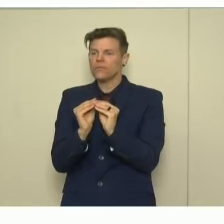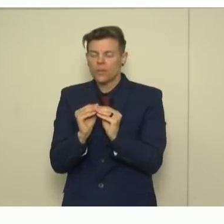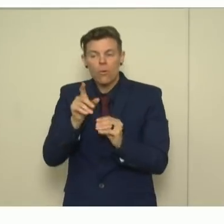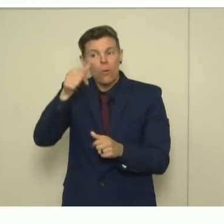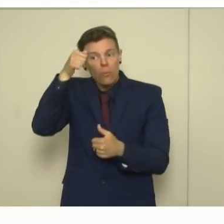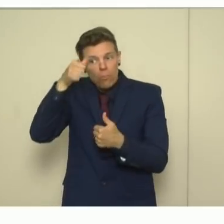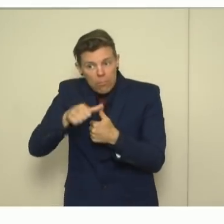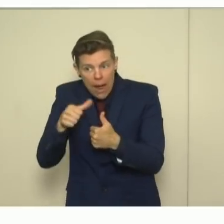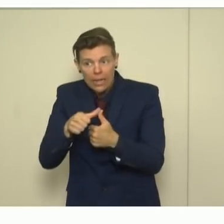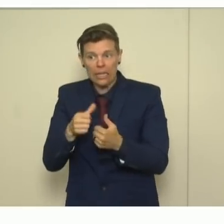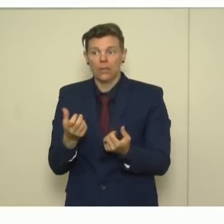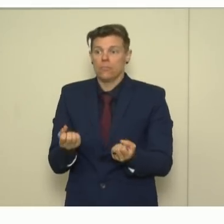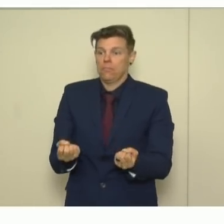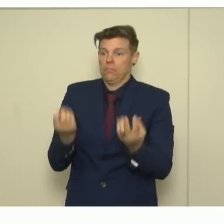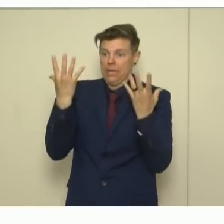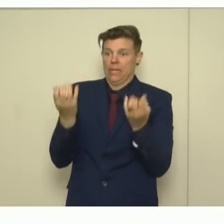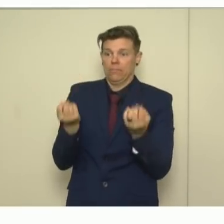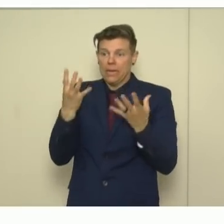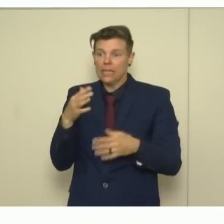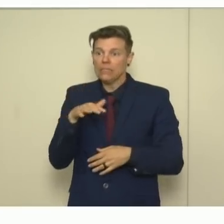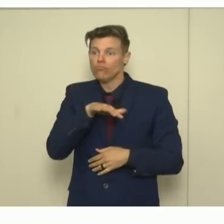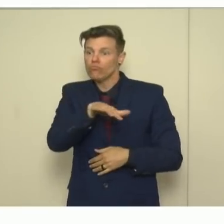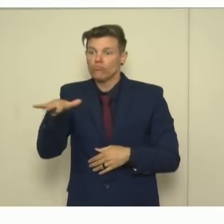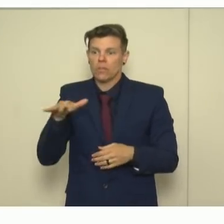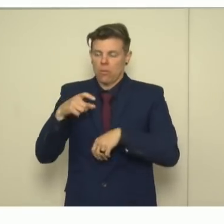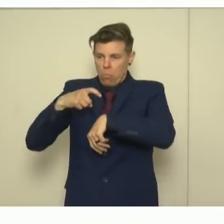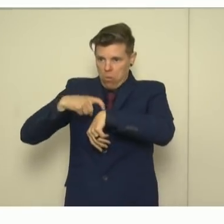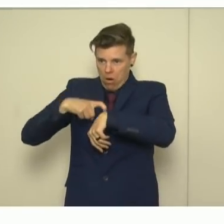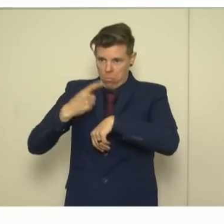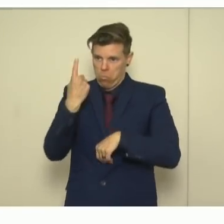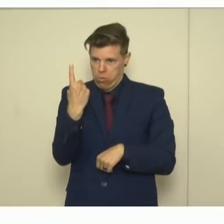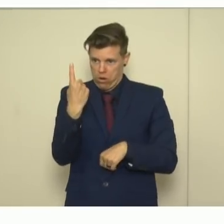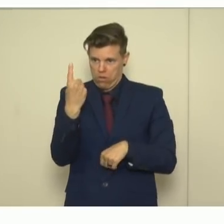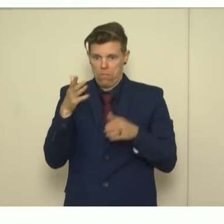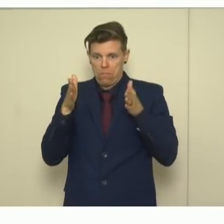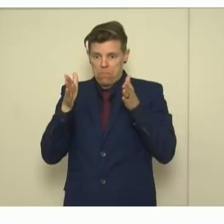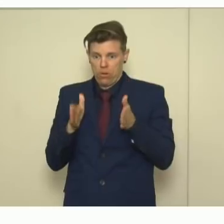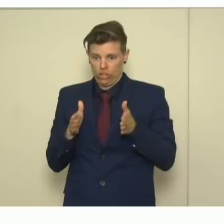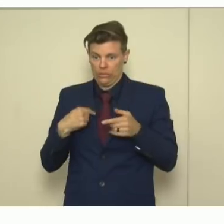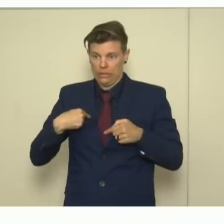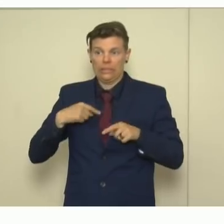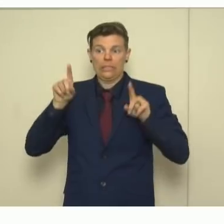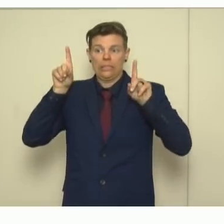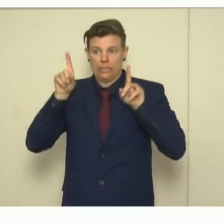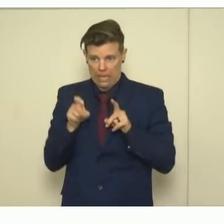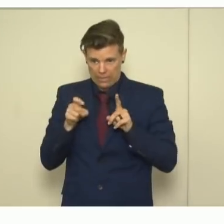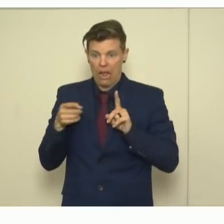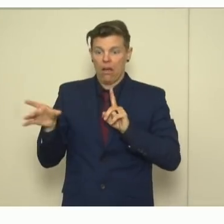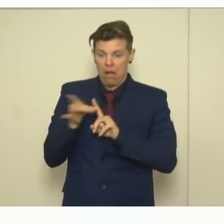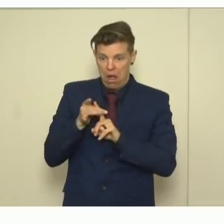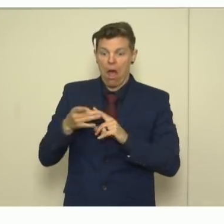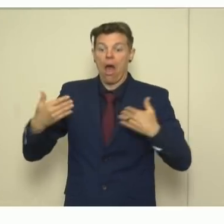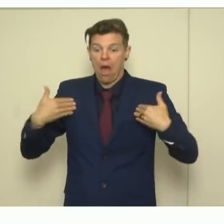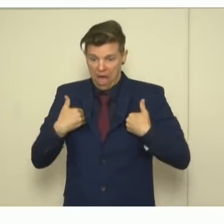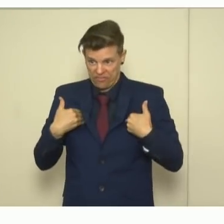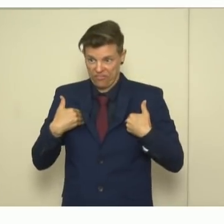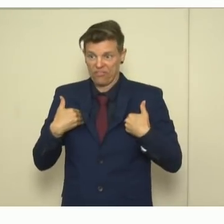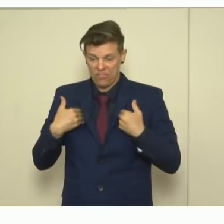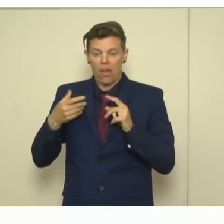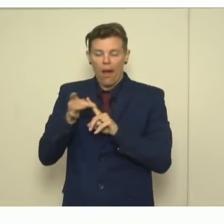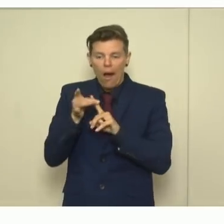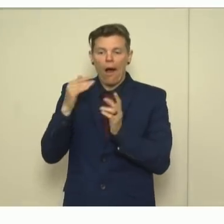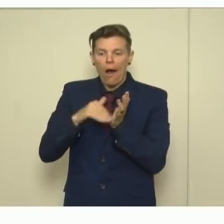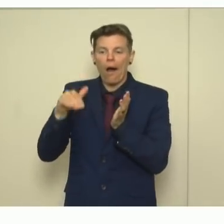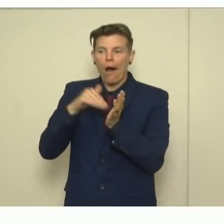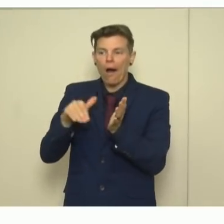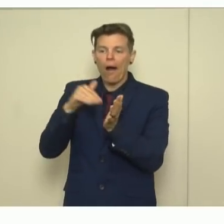tests a person has, we only count them once in this count. And you can see that we continue to trail off. There's a little bit of